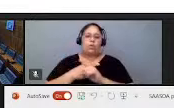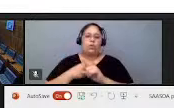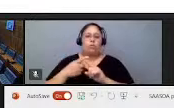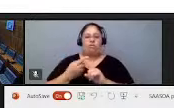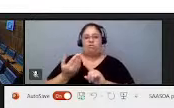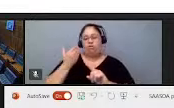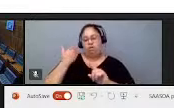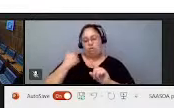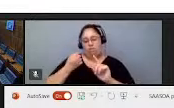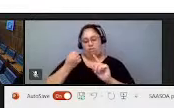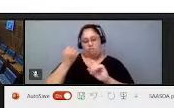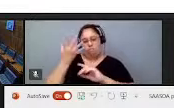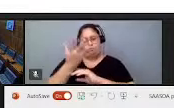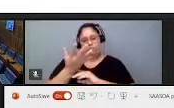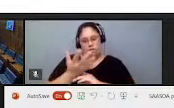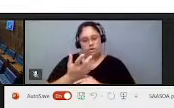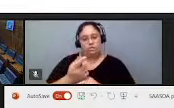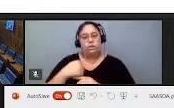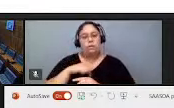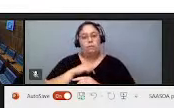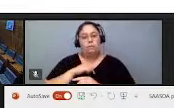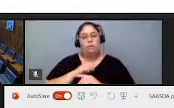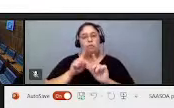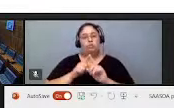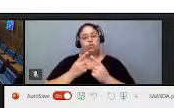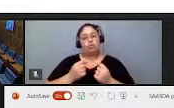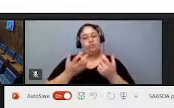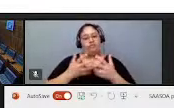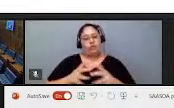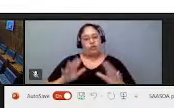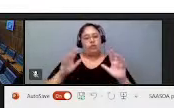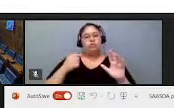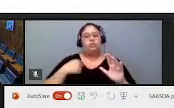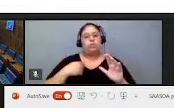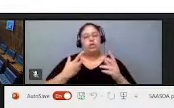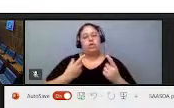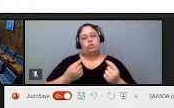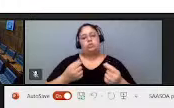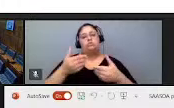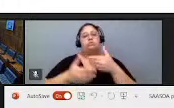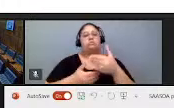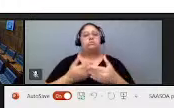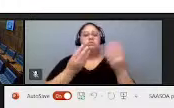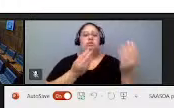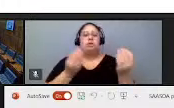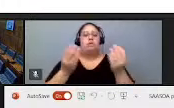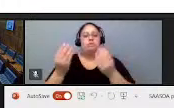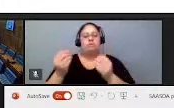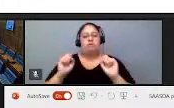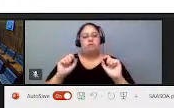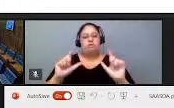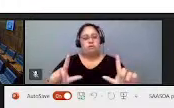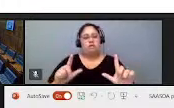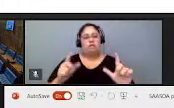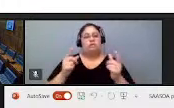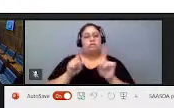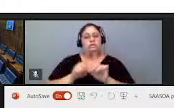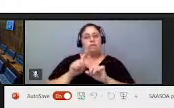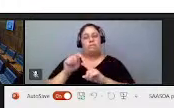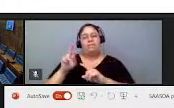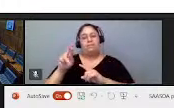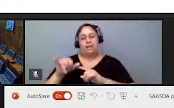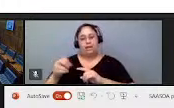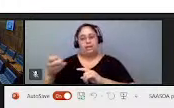bit ago what I have then also done I have um gone through the figures um like Terry has like given